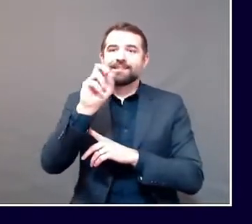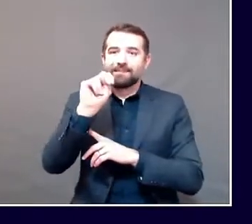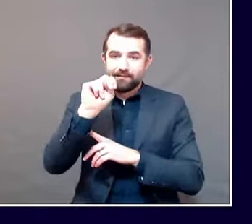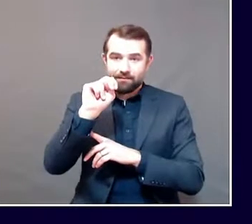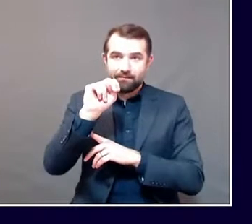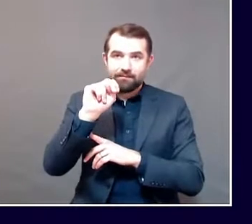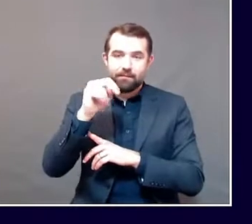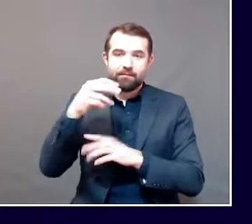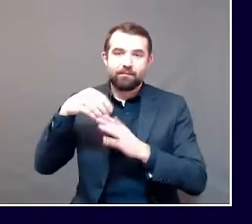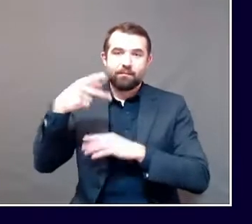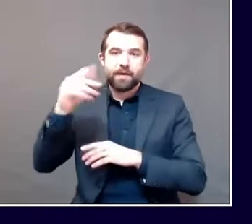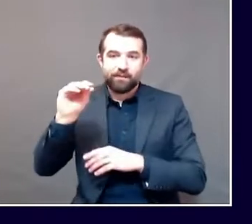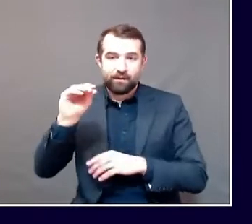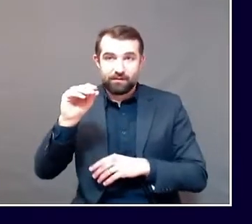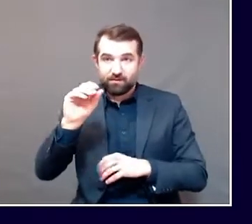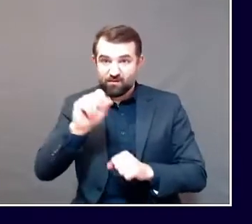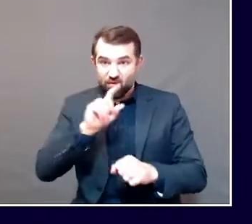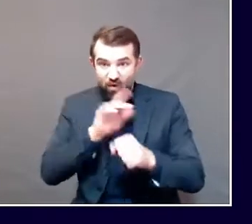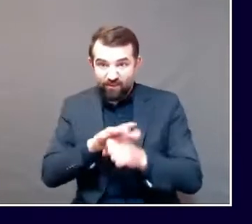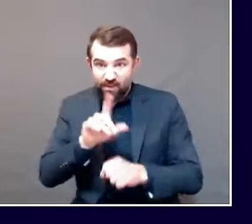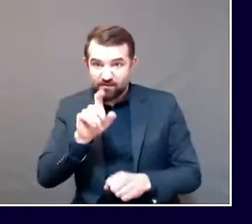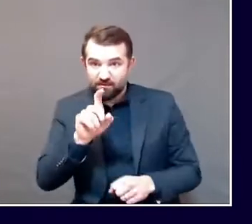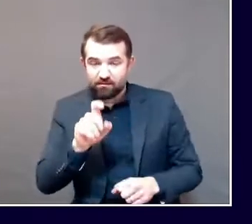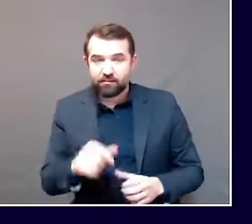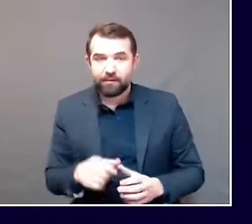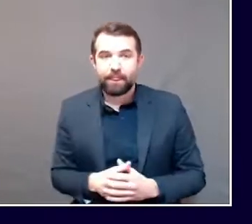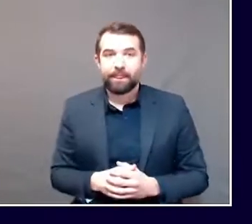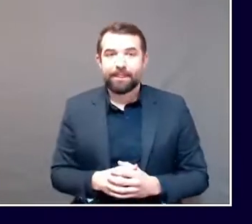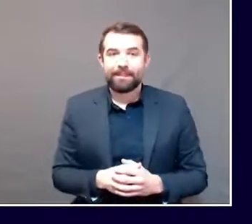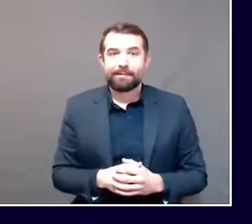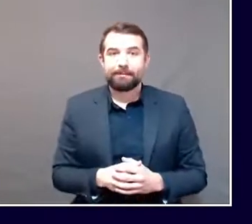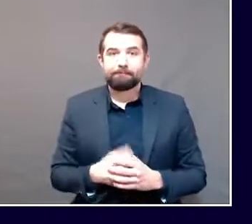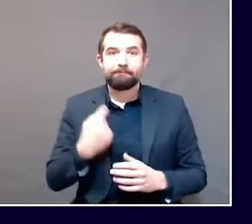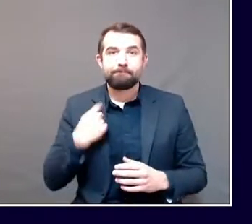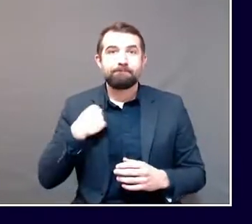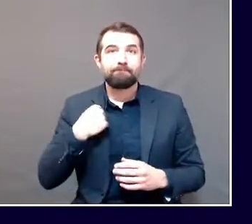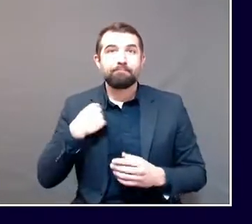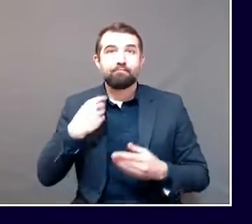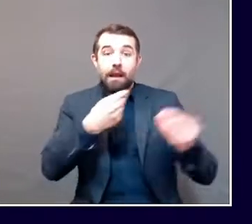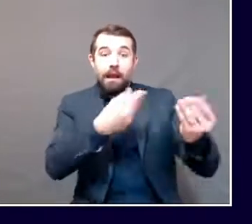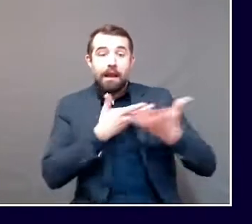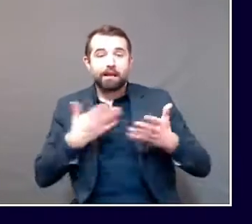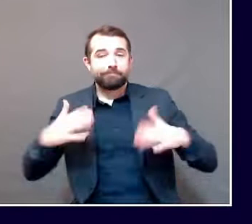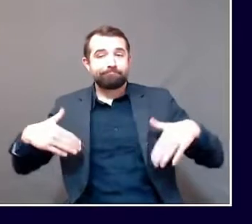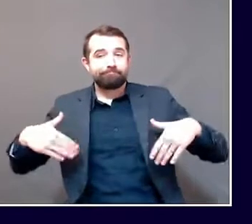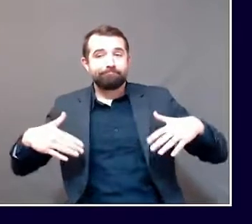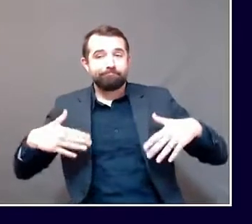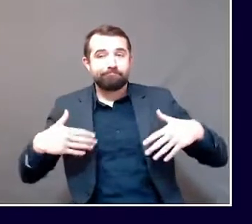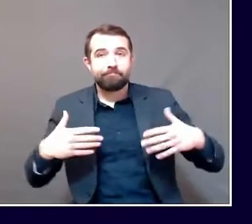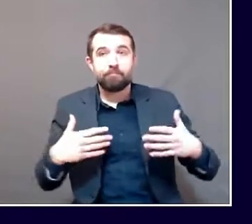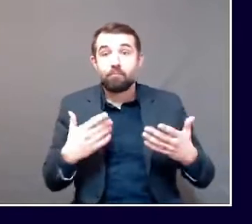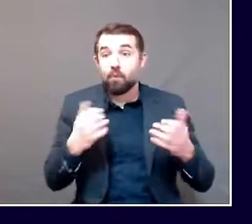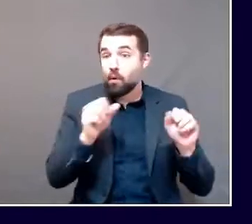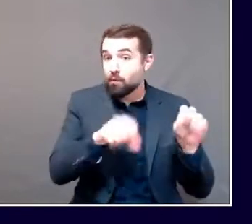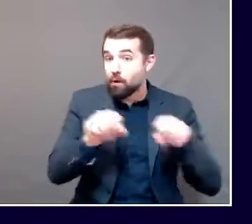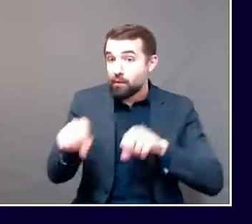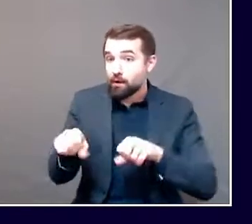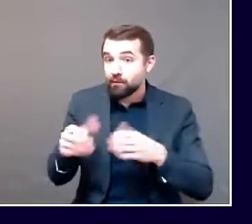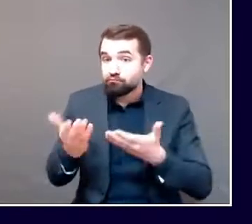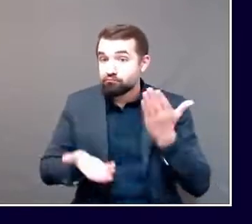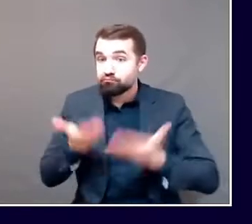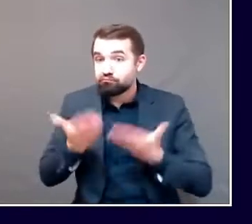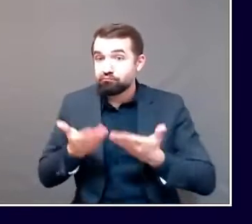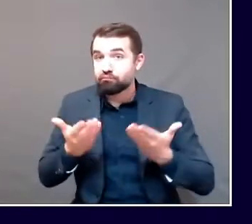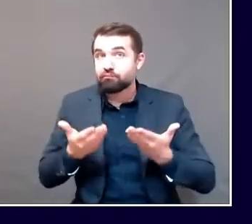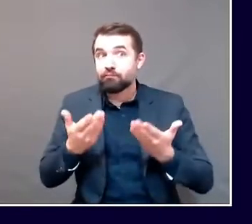cannot confirm that. We have not received any reports of an outbreak there as of right now, Amy. There may be one, but by the time it's occurred and been